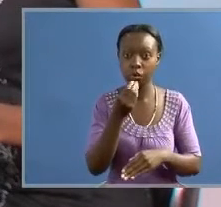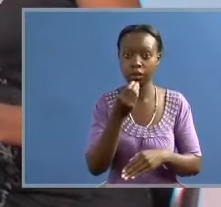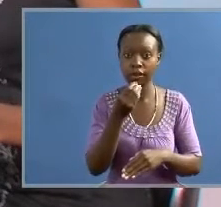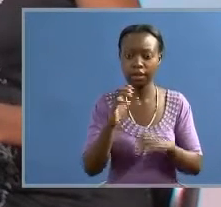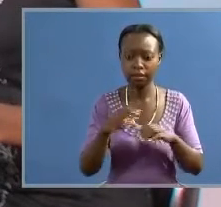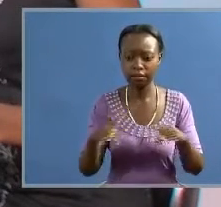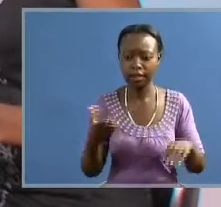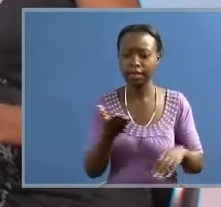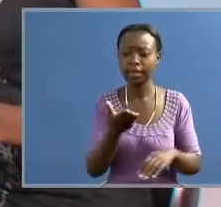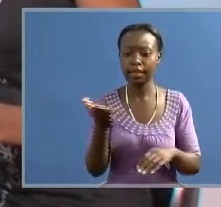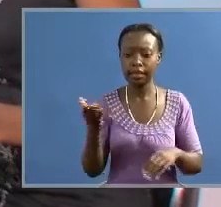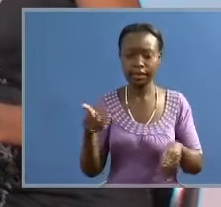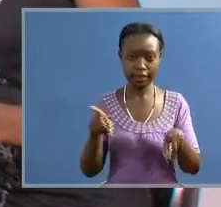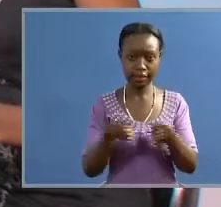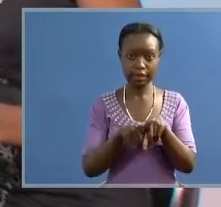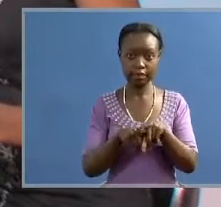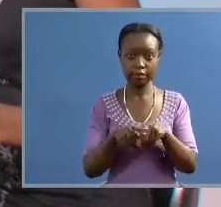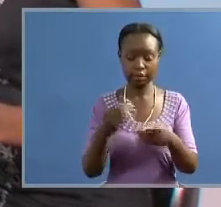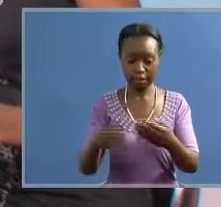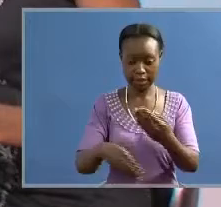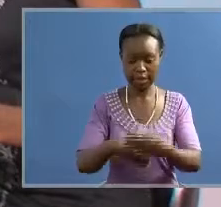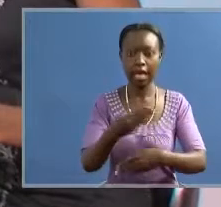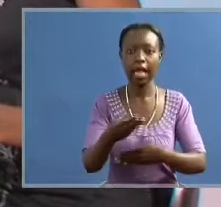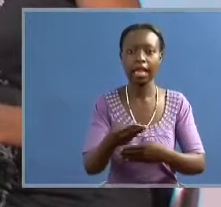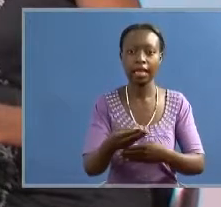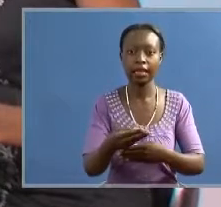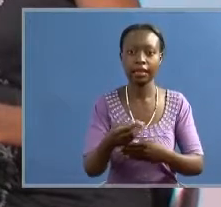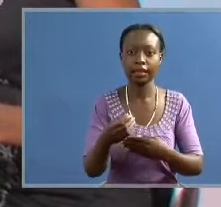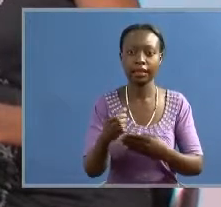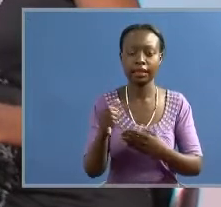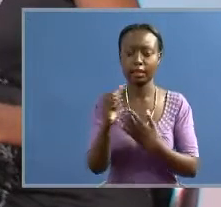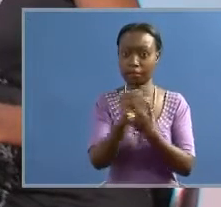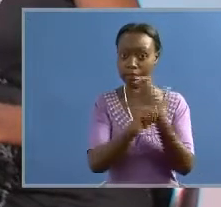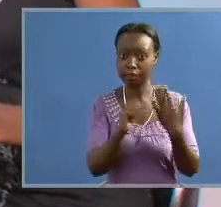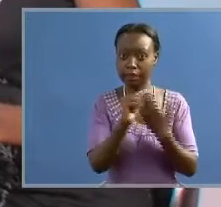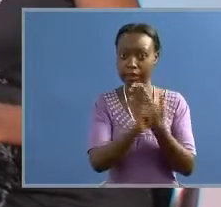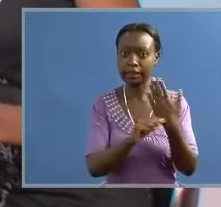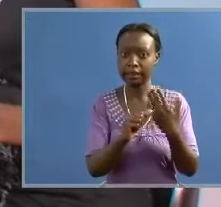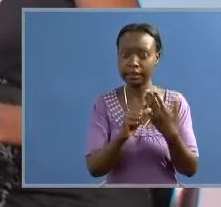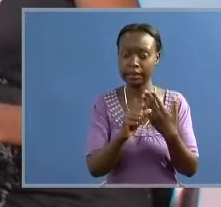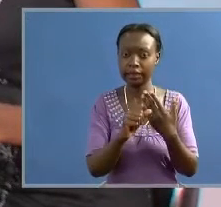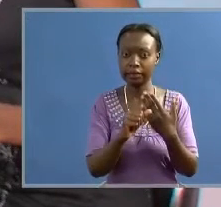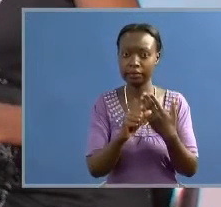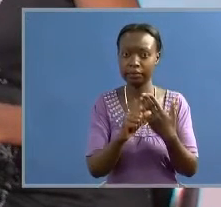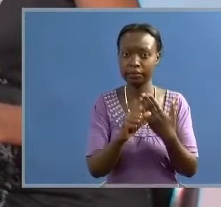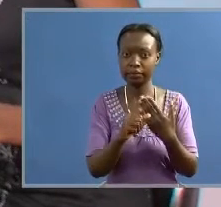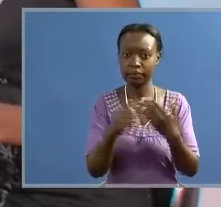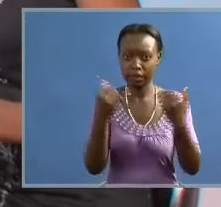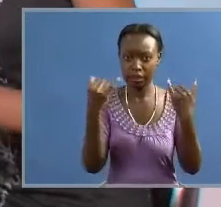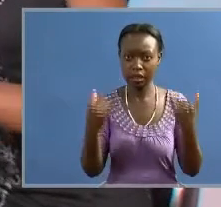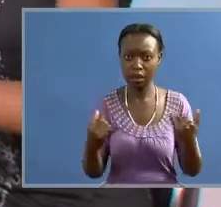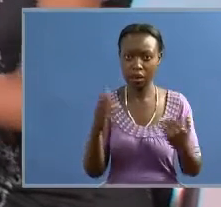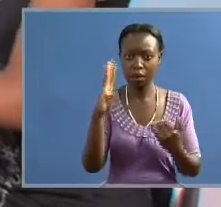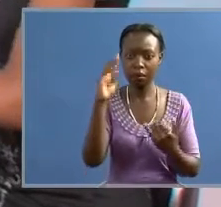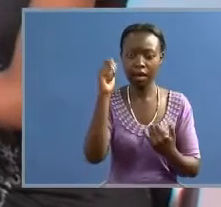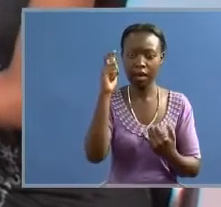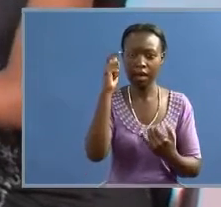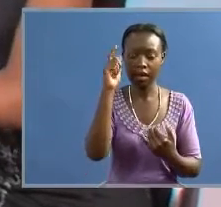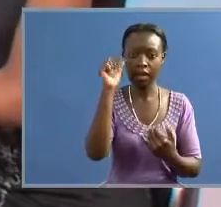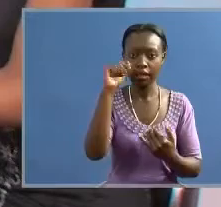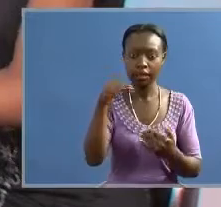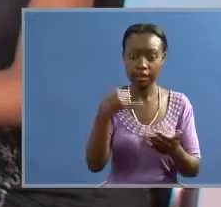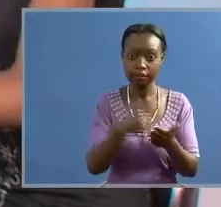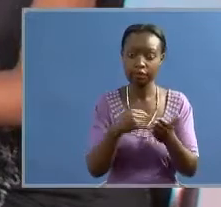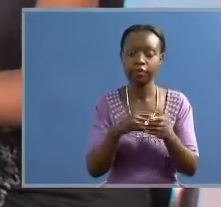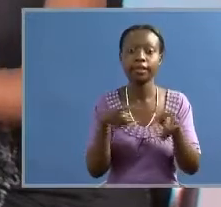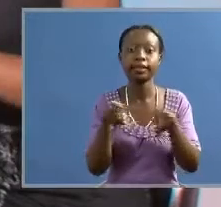also selling game meat or wild meat. Yes. And that is how the bats came into the picture. So